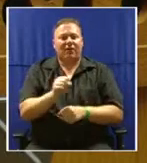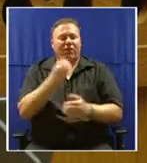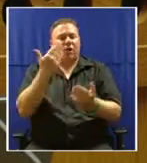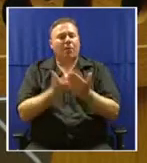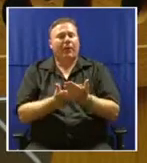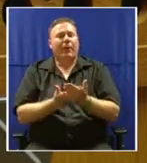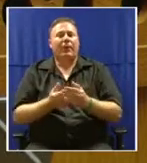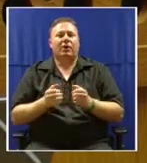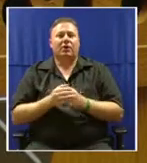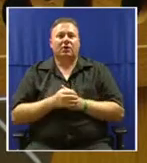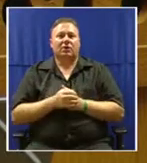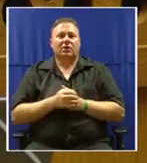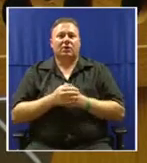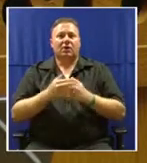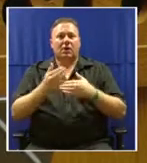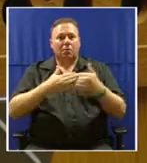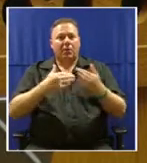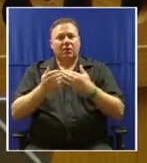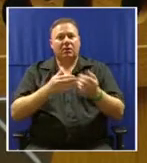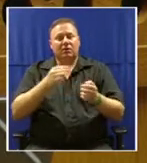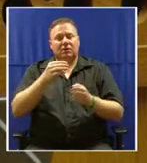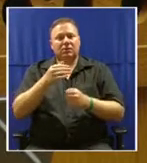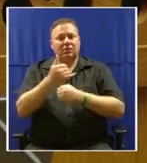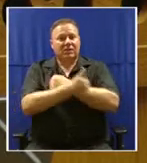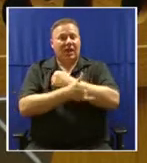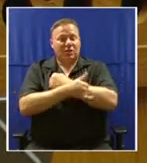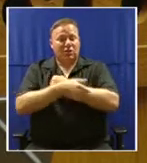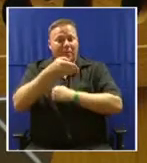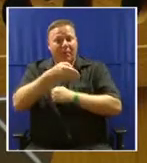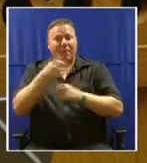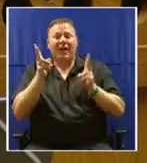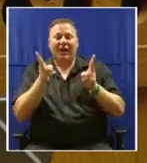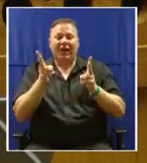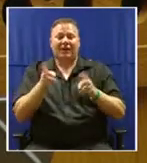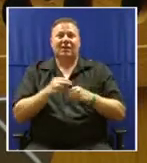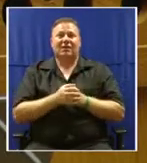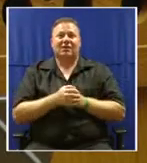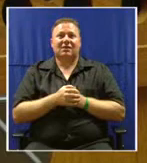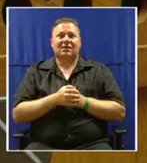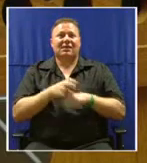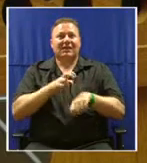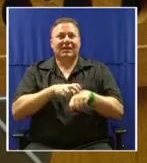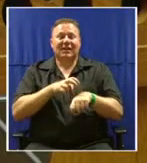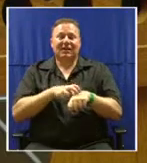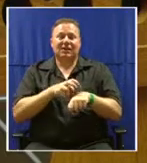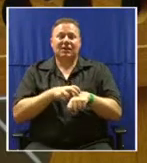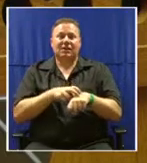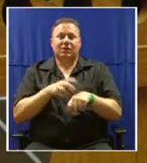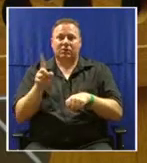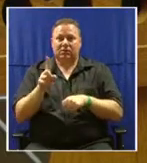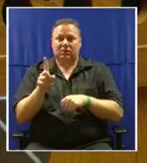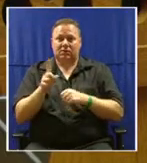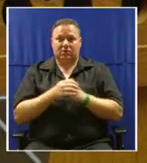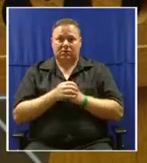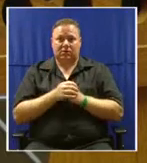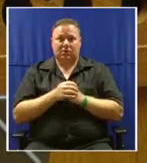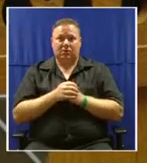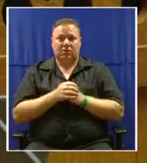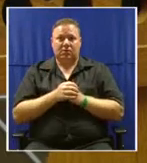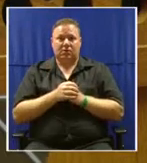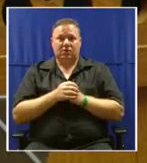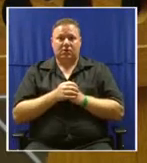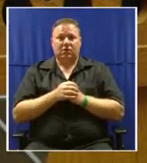Rebuilding our country requires a common effort. It requires that every South African